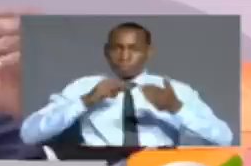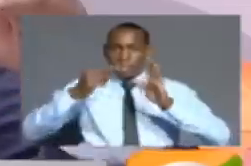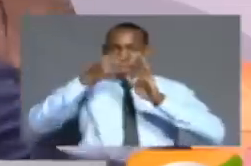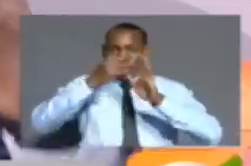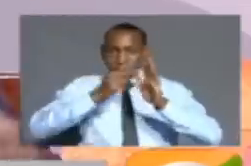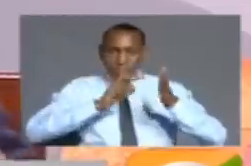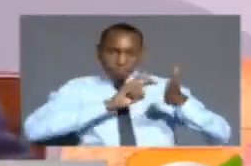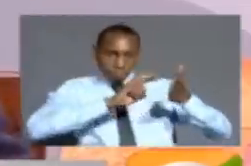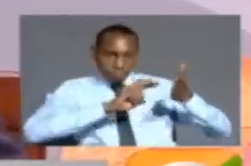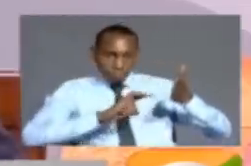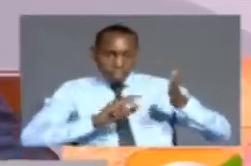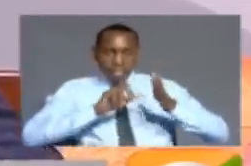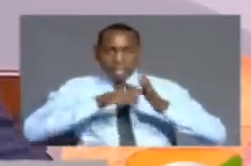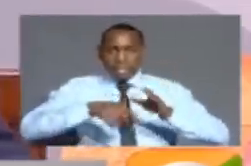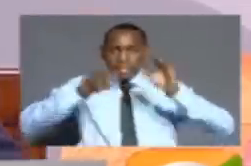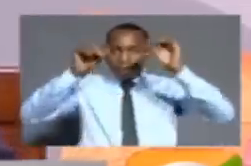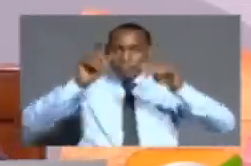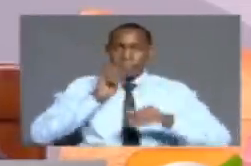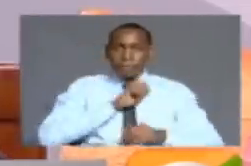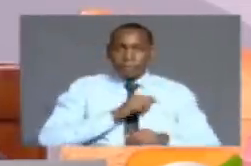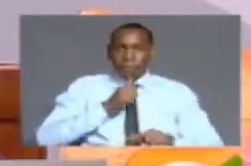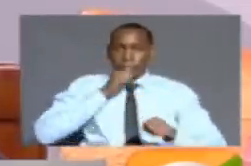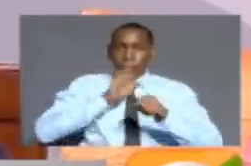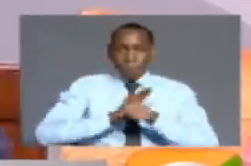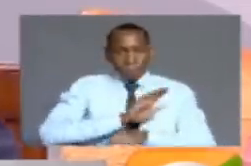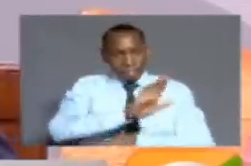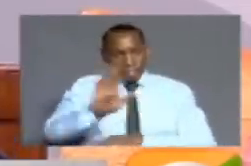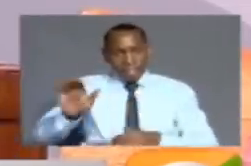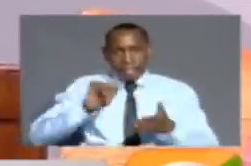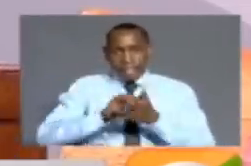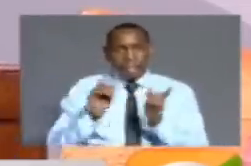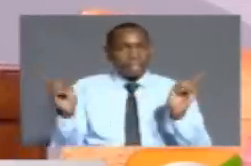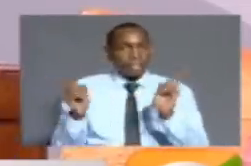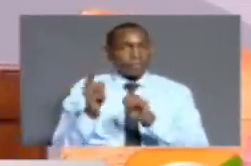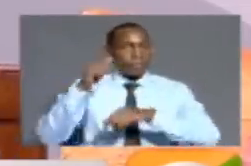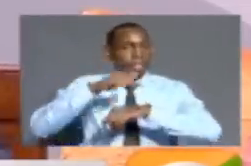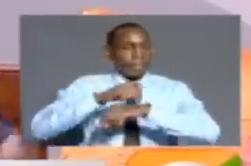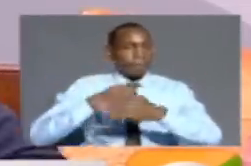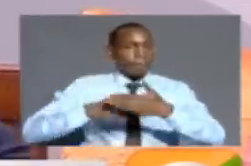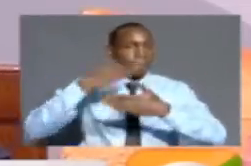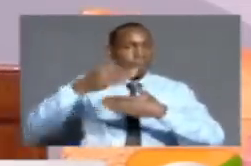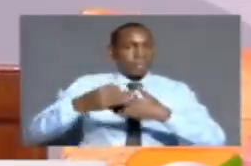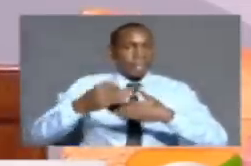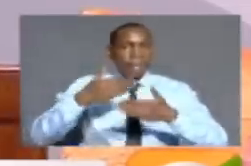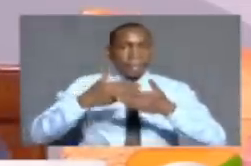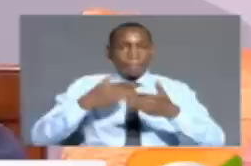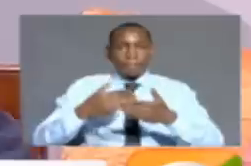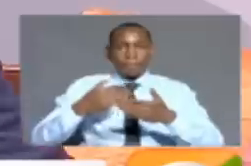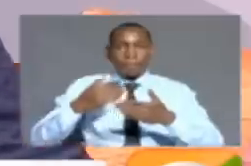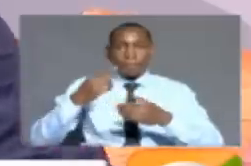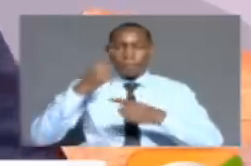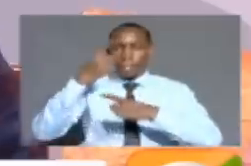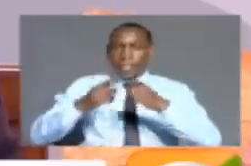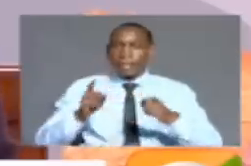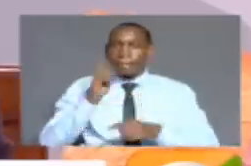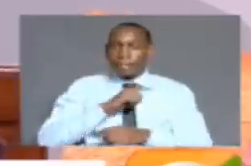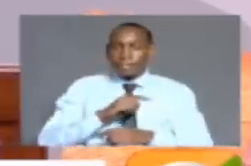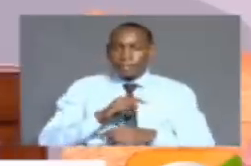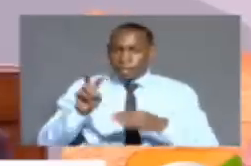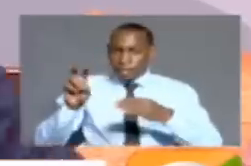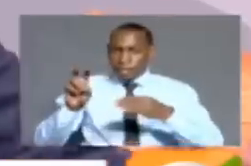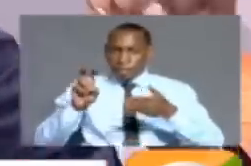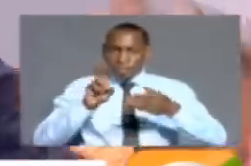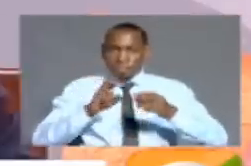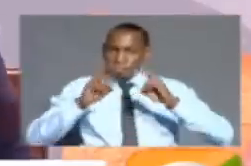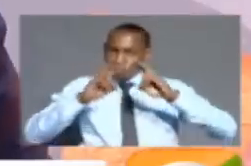We will go to the qualified, and I can guarantee you that within a very short time, before the end of this year, we've looked at all the 47